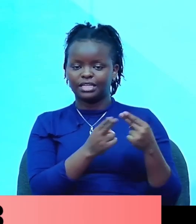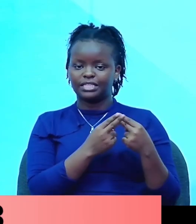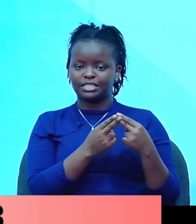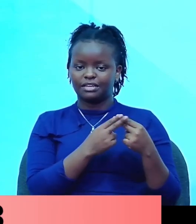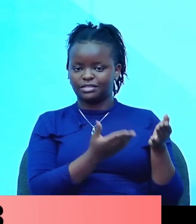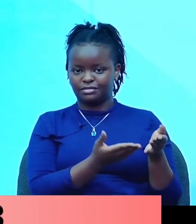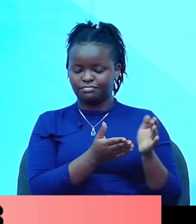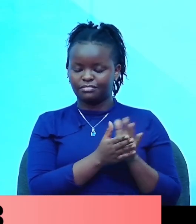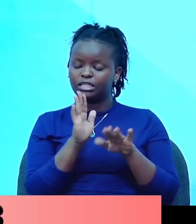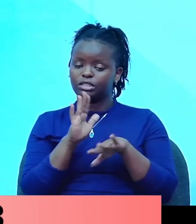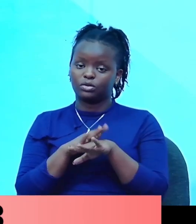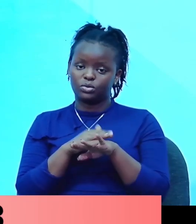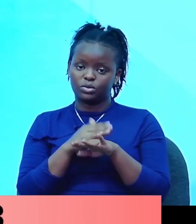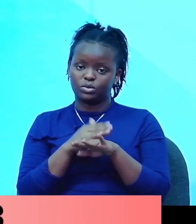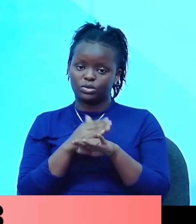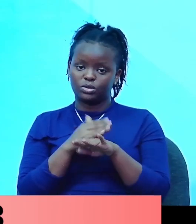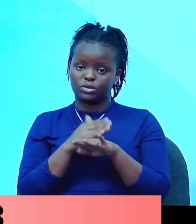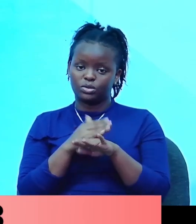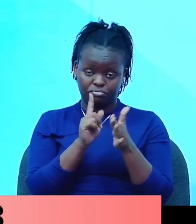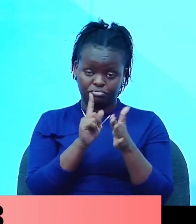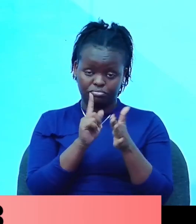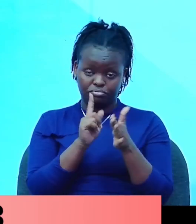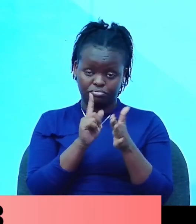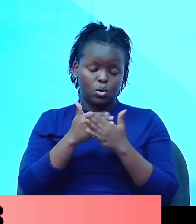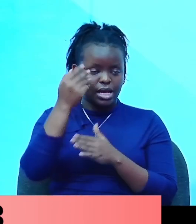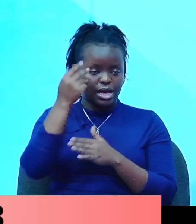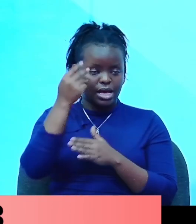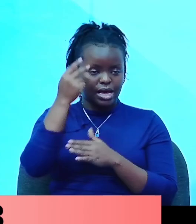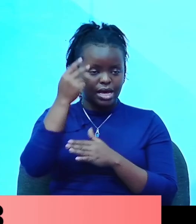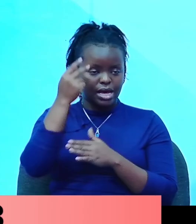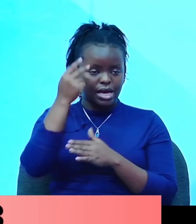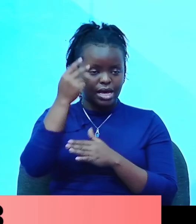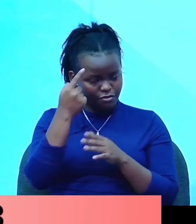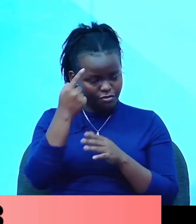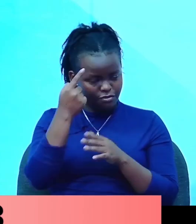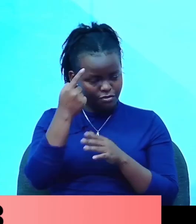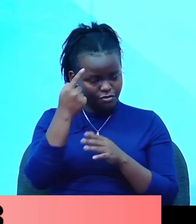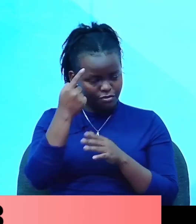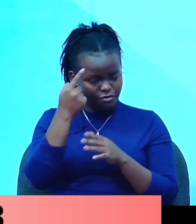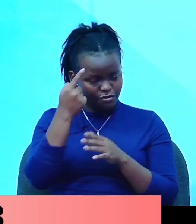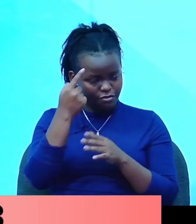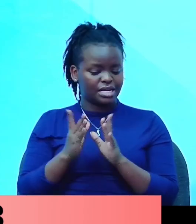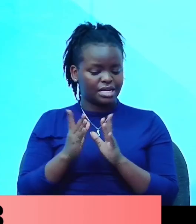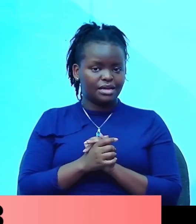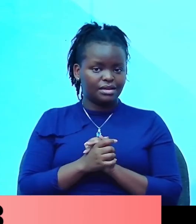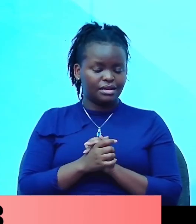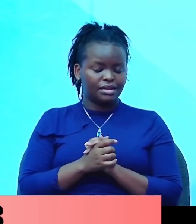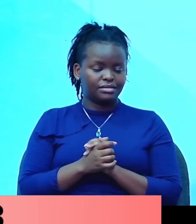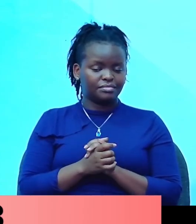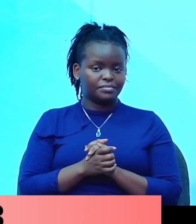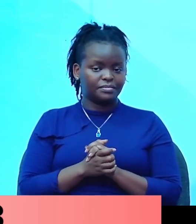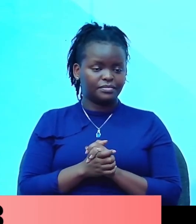good. So it shows that the whole idea of consistency and discipline is checking in. And let me tell